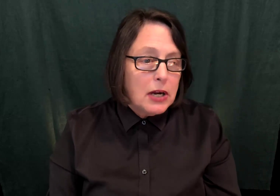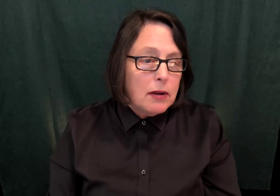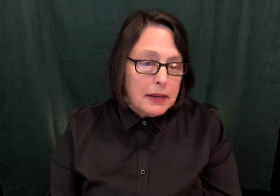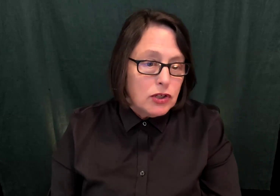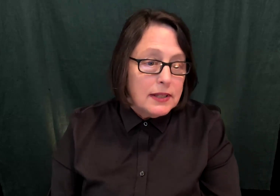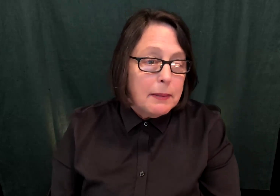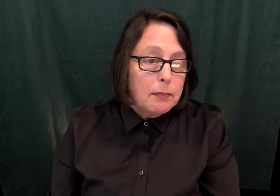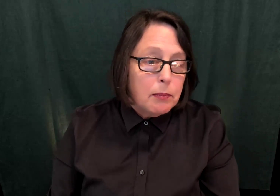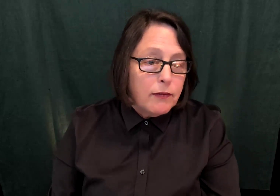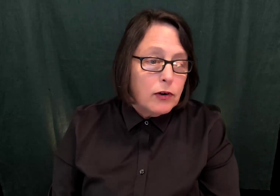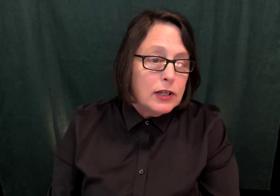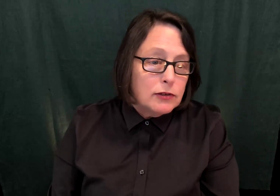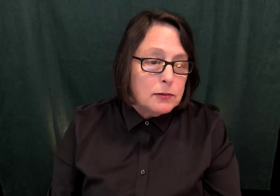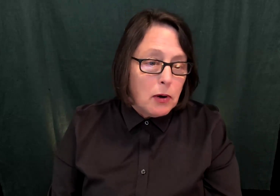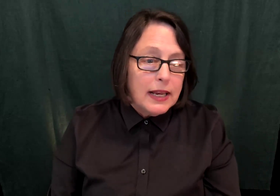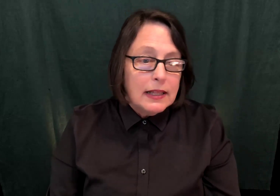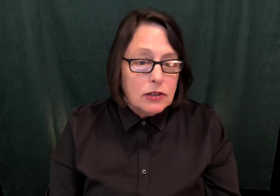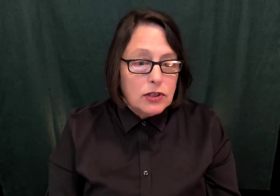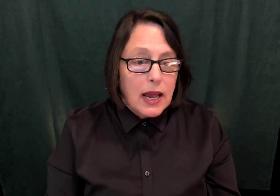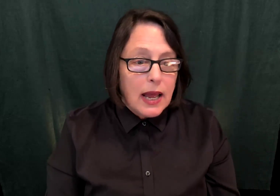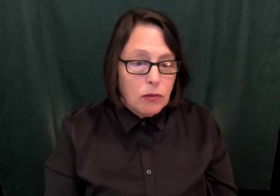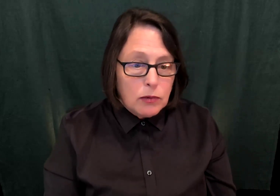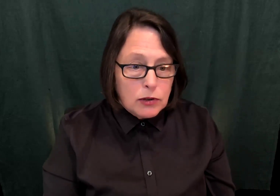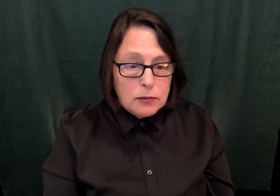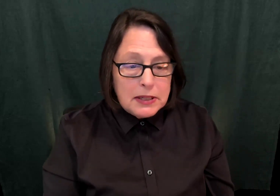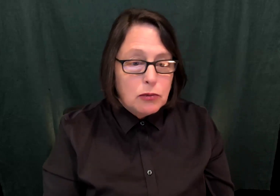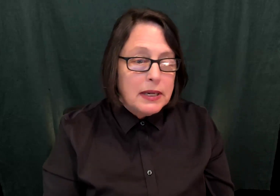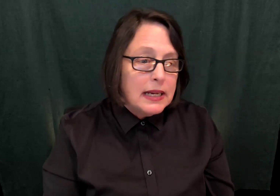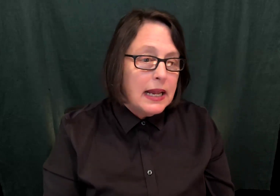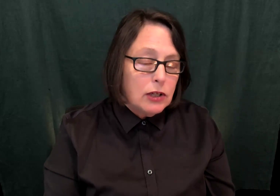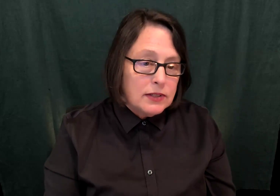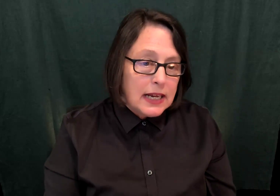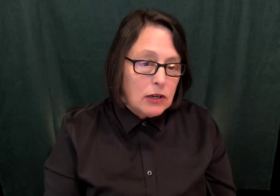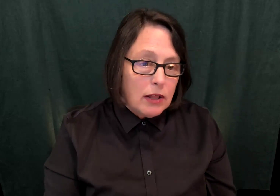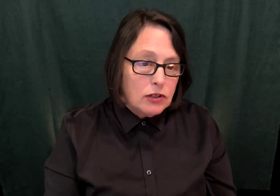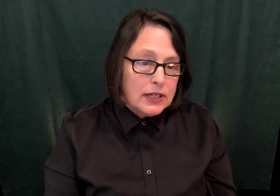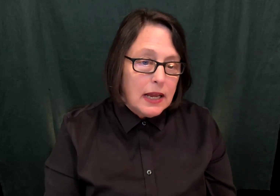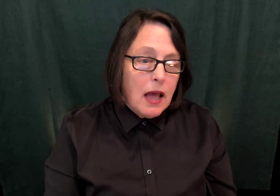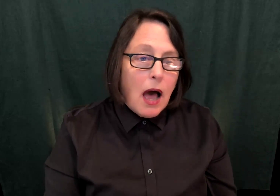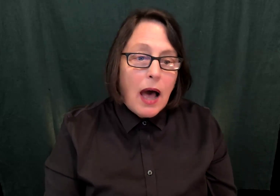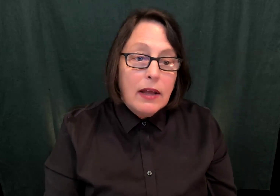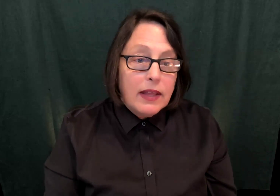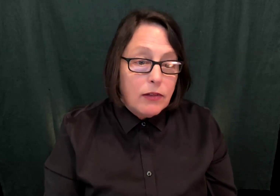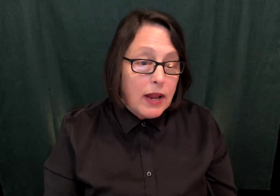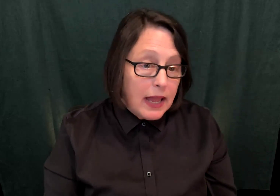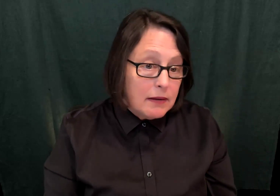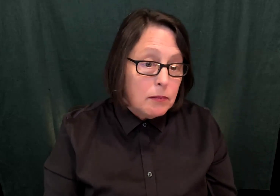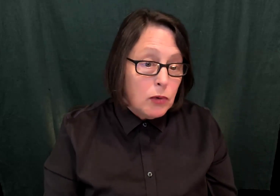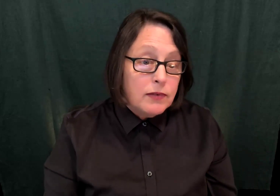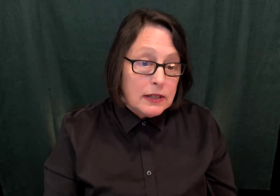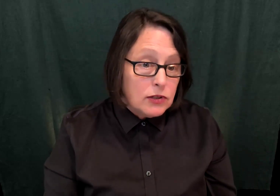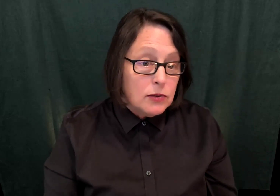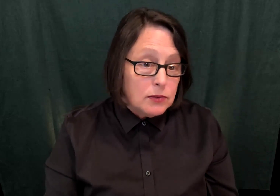Like what Sherry mentioned, they prefer to use spoken English and do speech reading and use technology. I, on the other